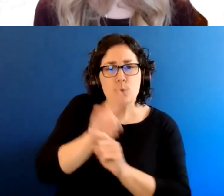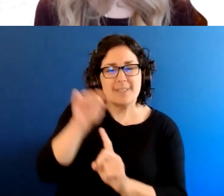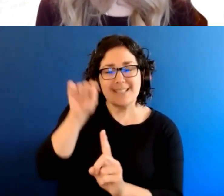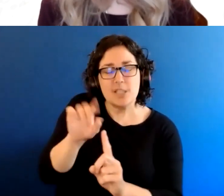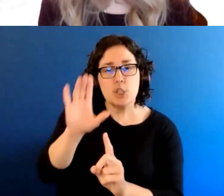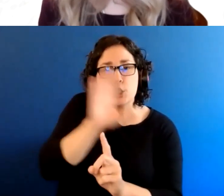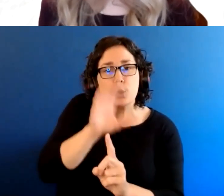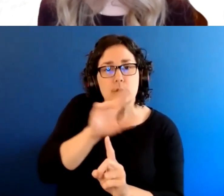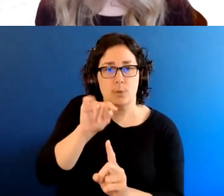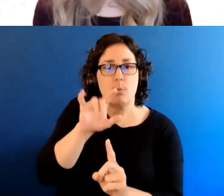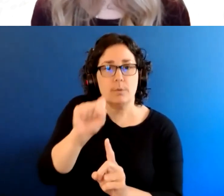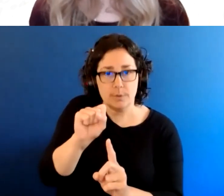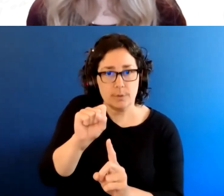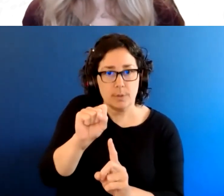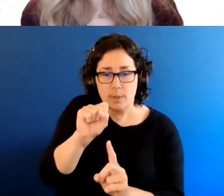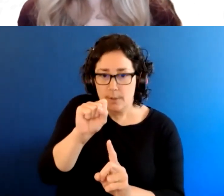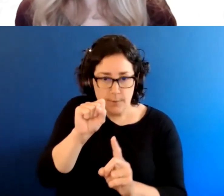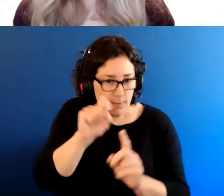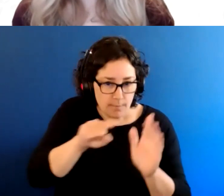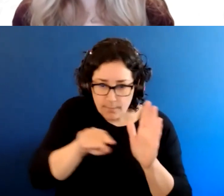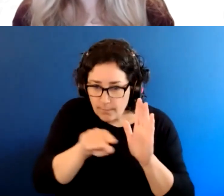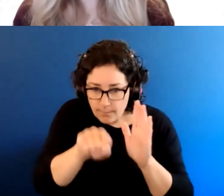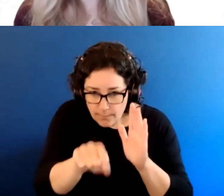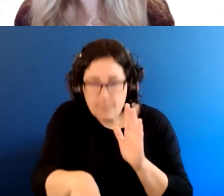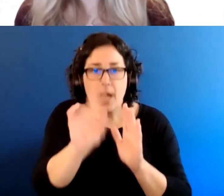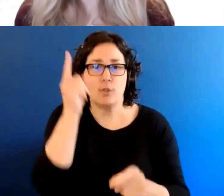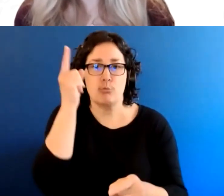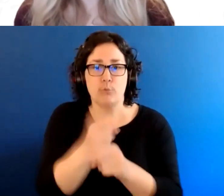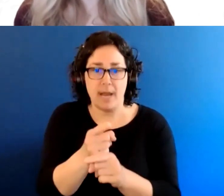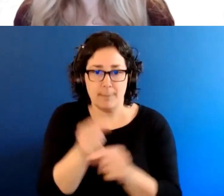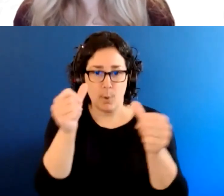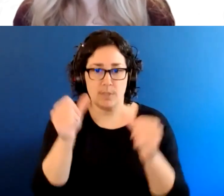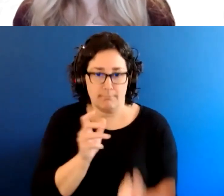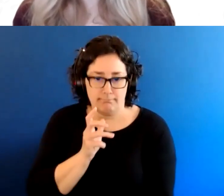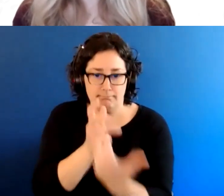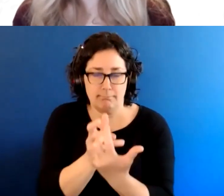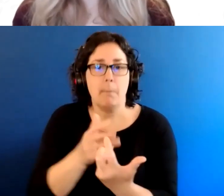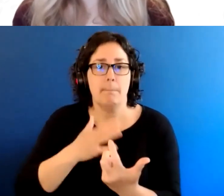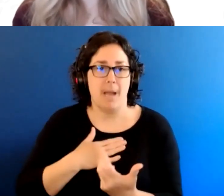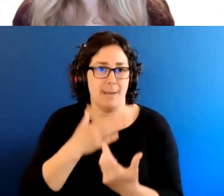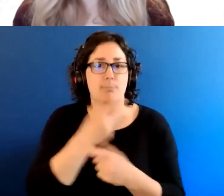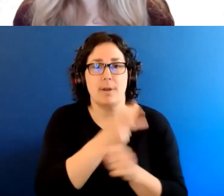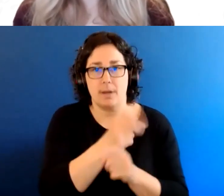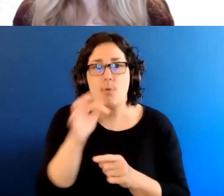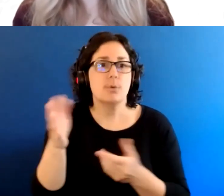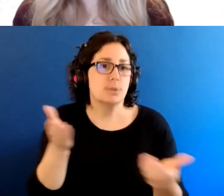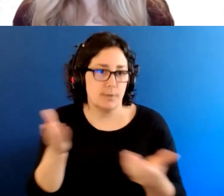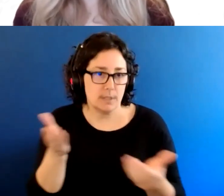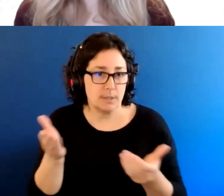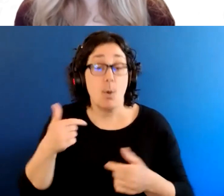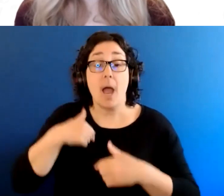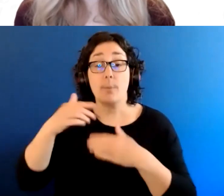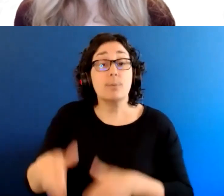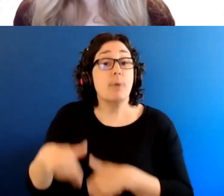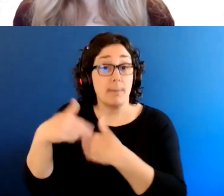disposal to find tender notices that are relevant to your good or service. And so I would recommend